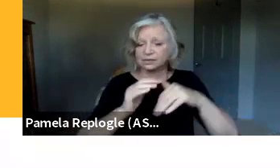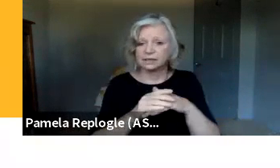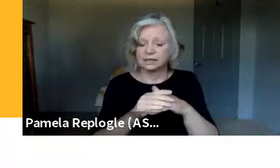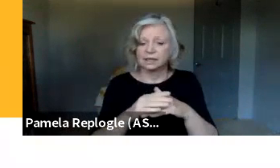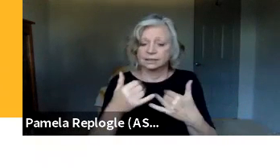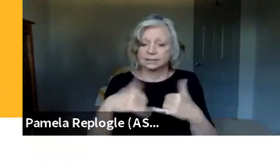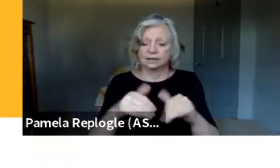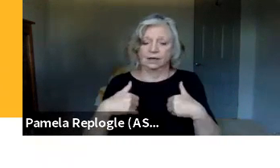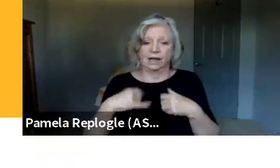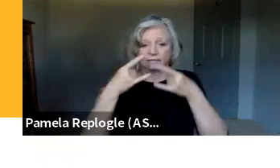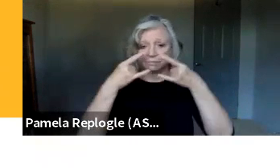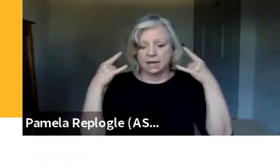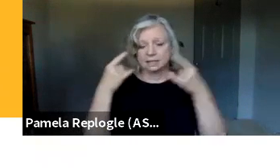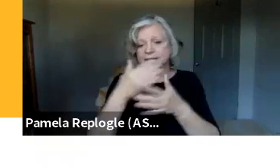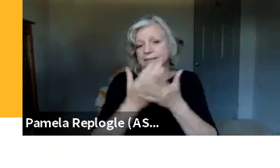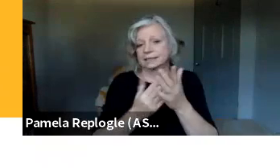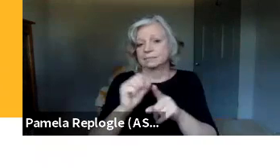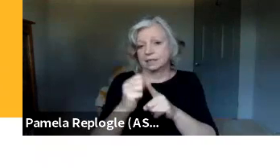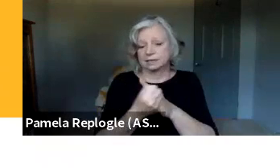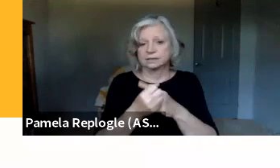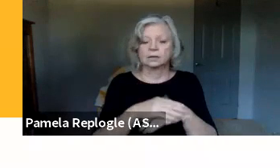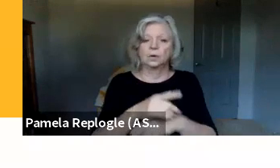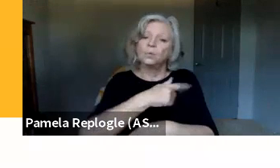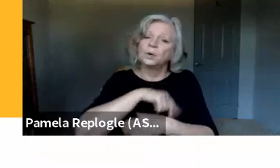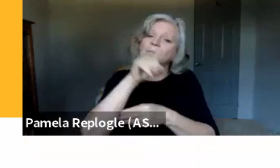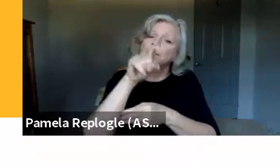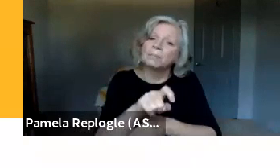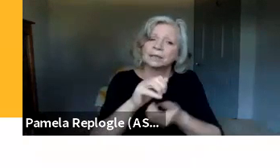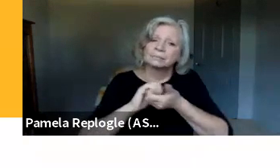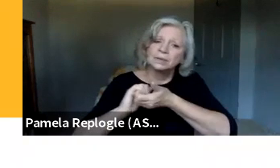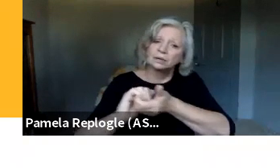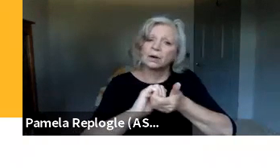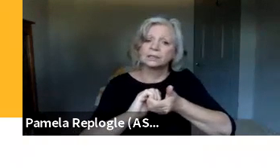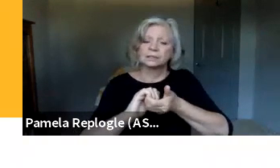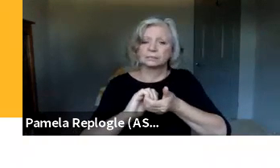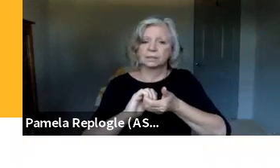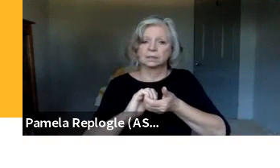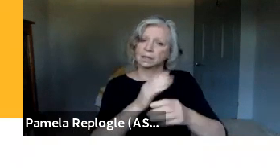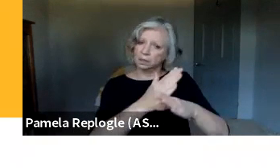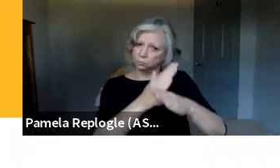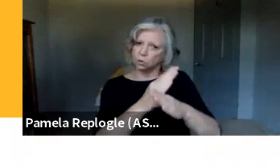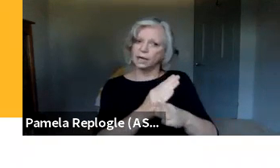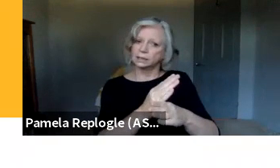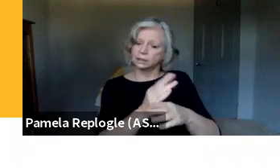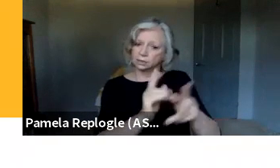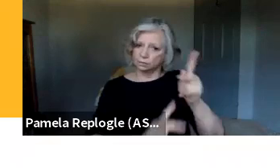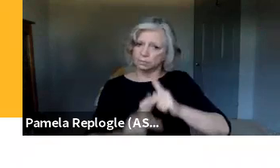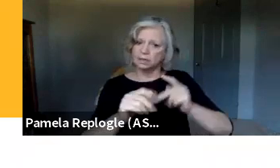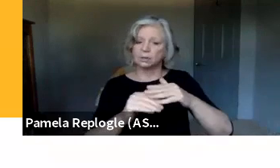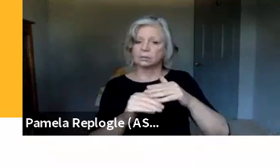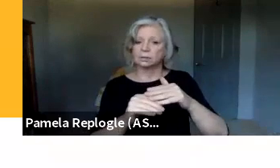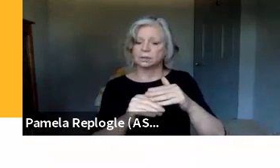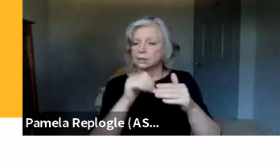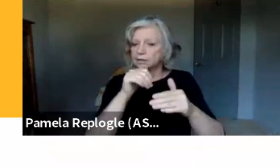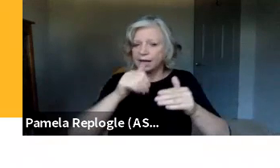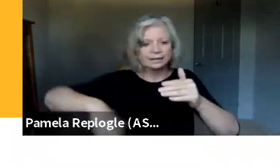settings and situations. And we all must work together to protect those populations that are either